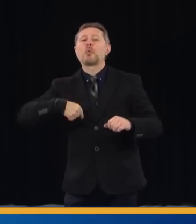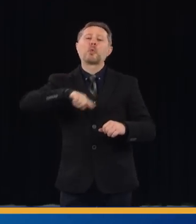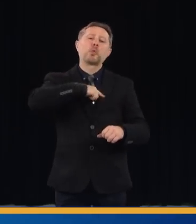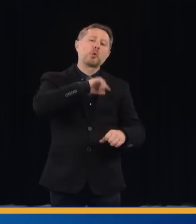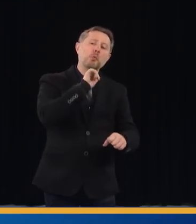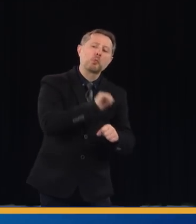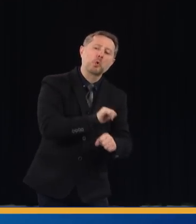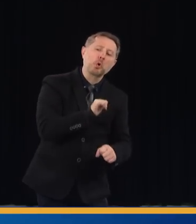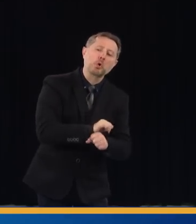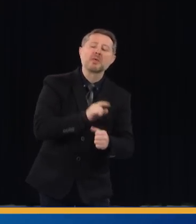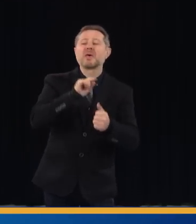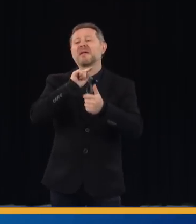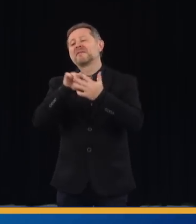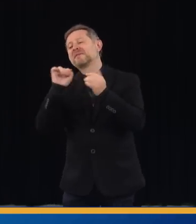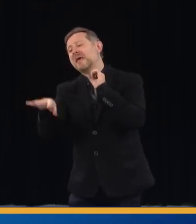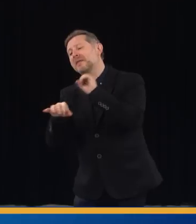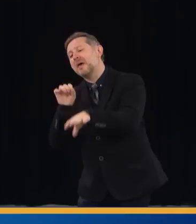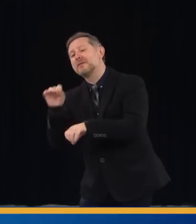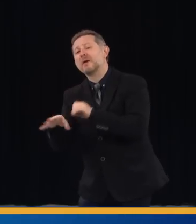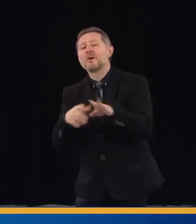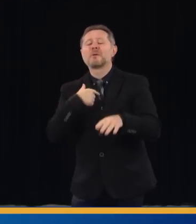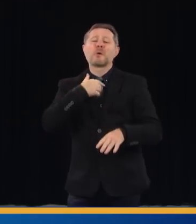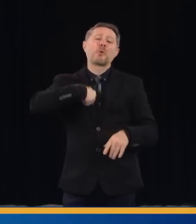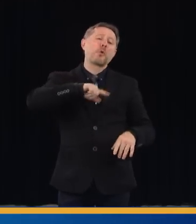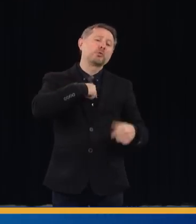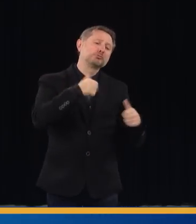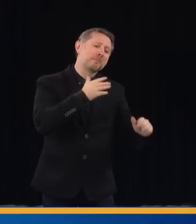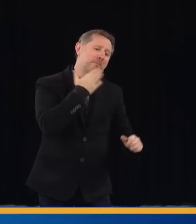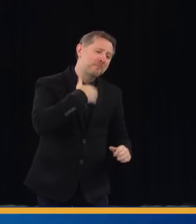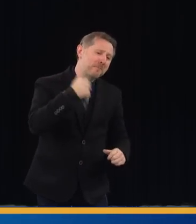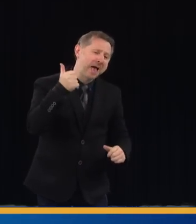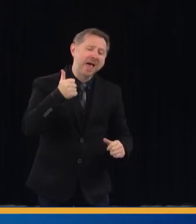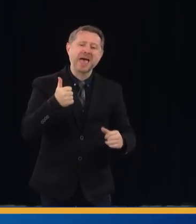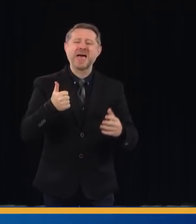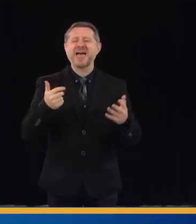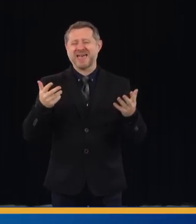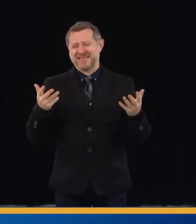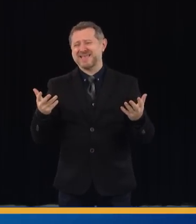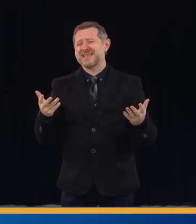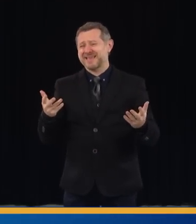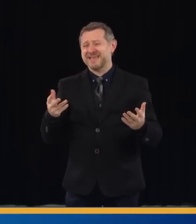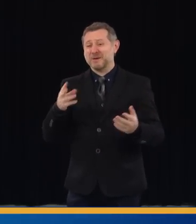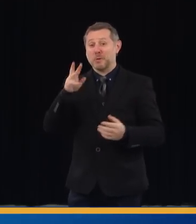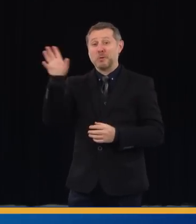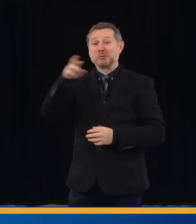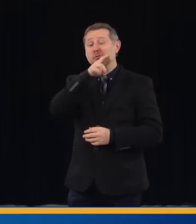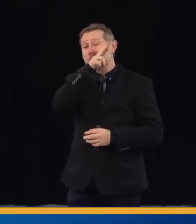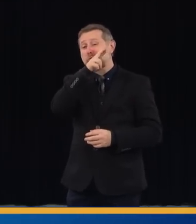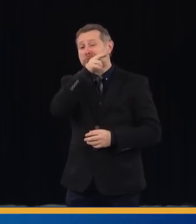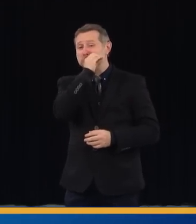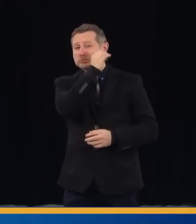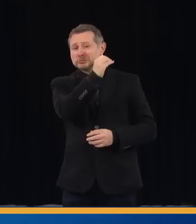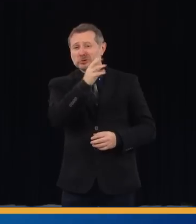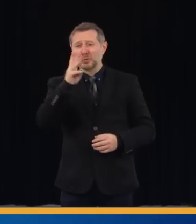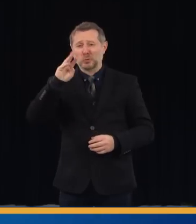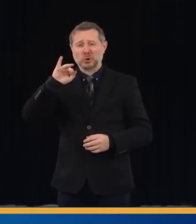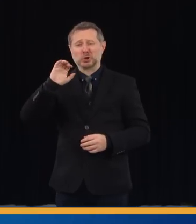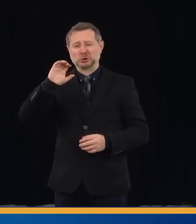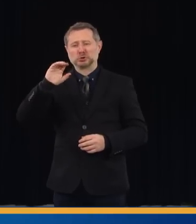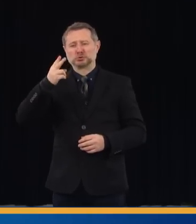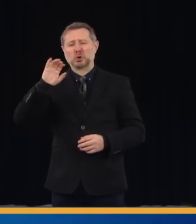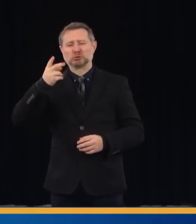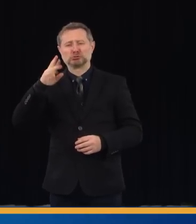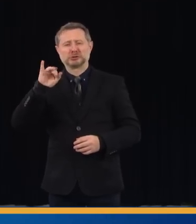we're doing our best, we're doing our best. Winston Churchill, it is no use saying we are doing